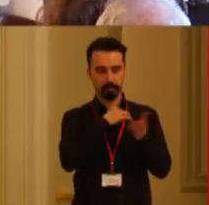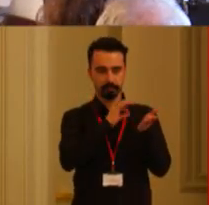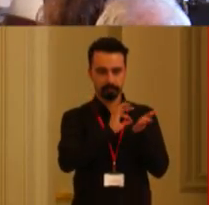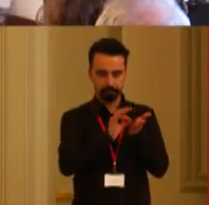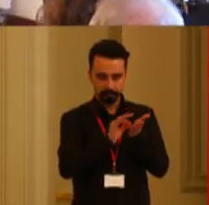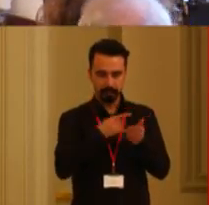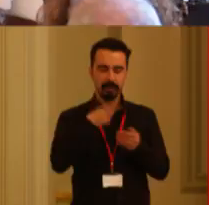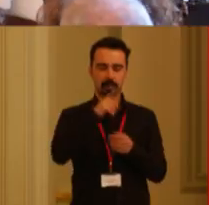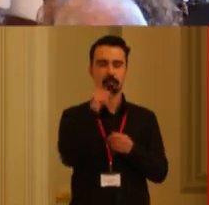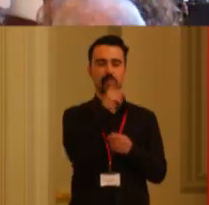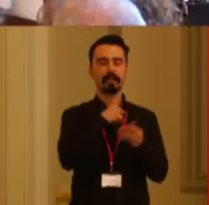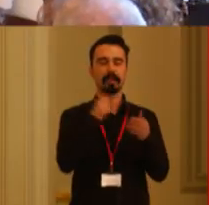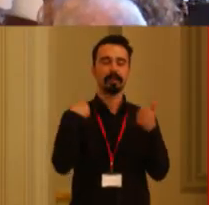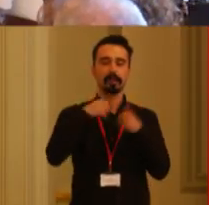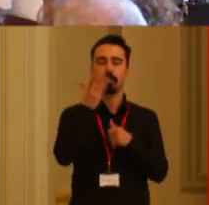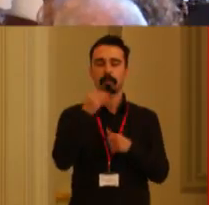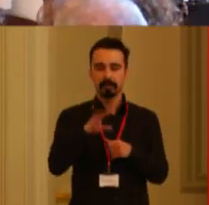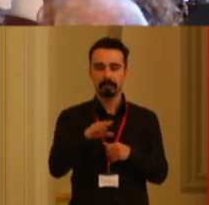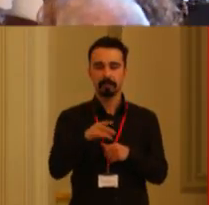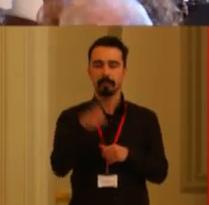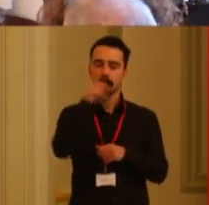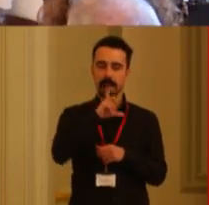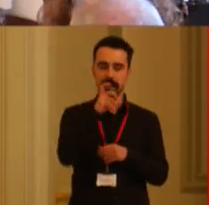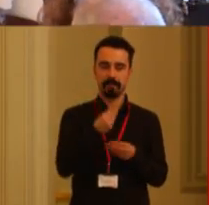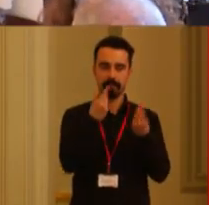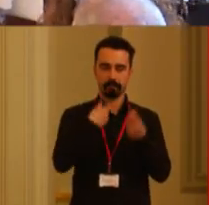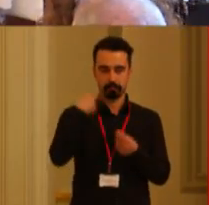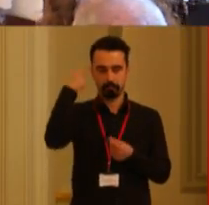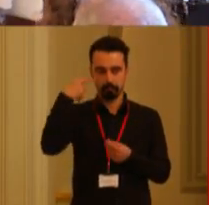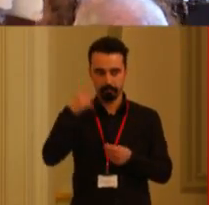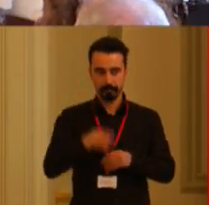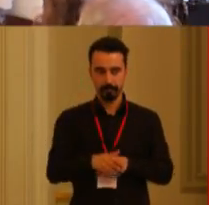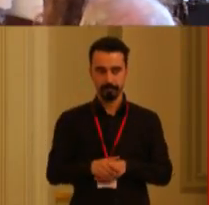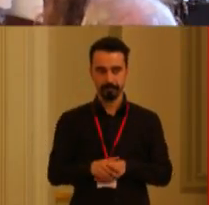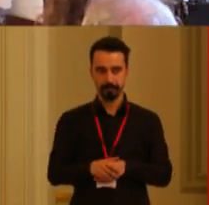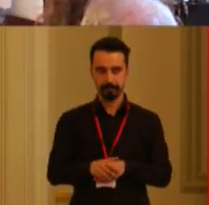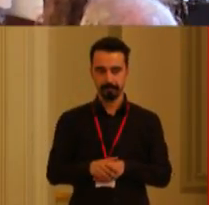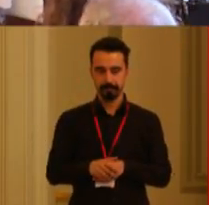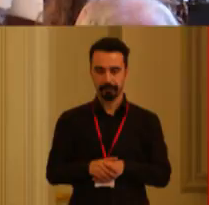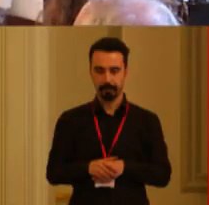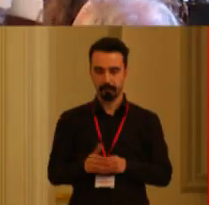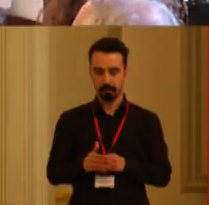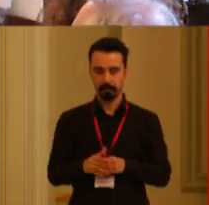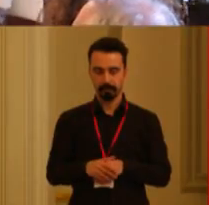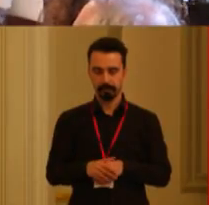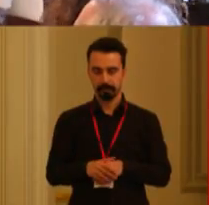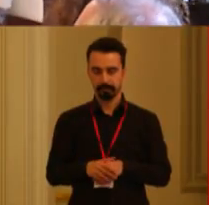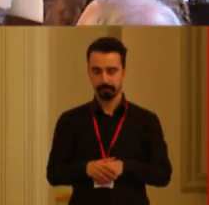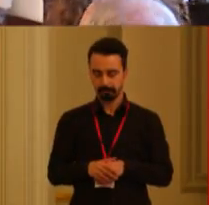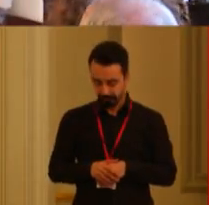own question so I don't have to repeat, okay? And then we'll move on to the answers. Go ahead.